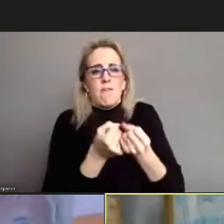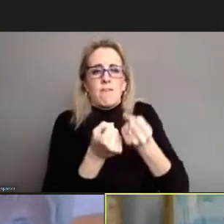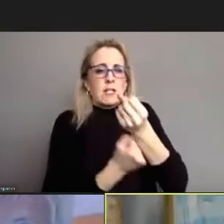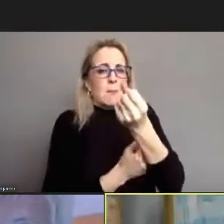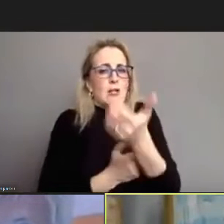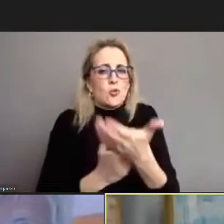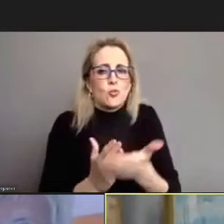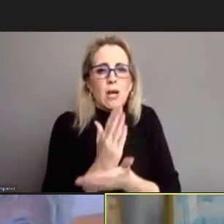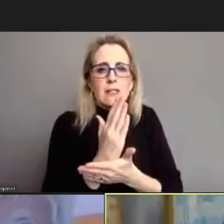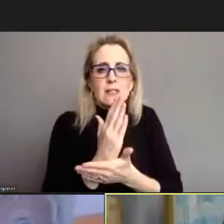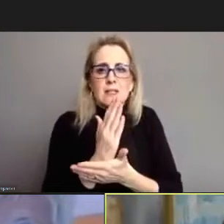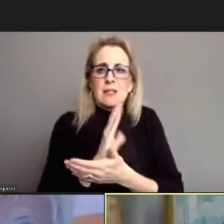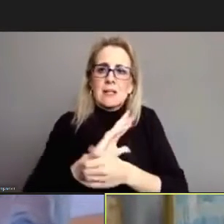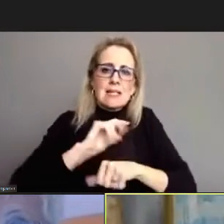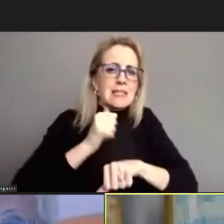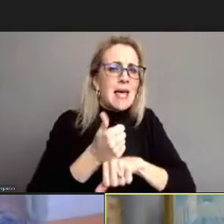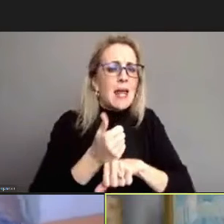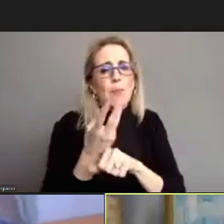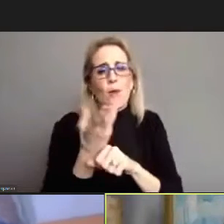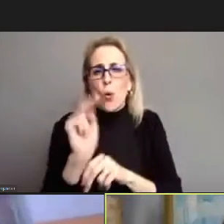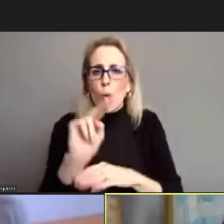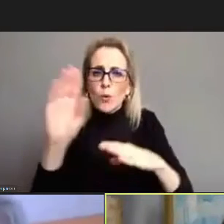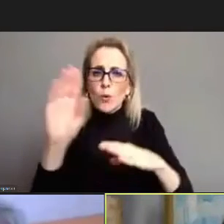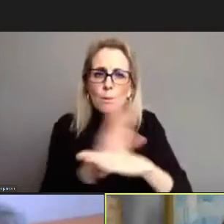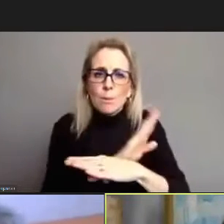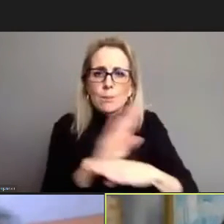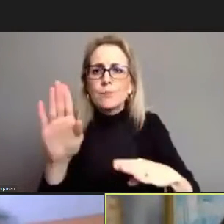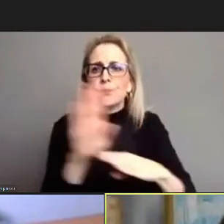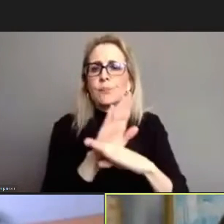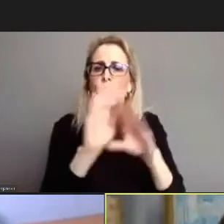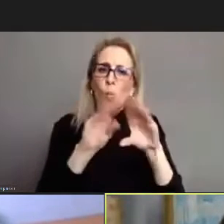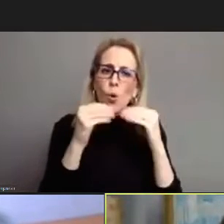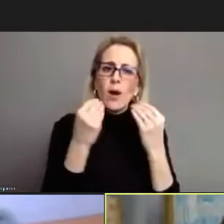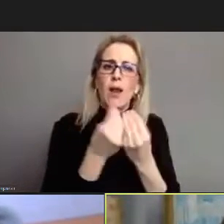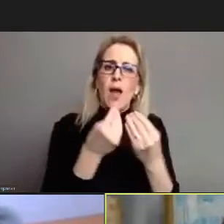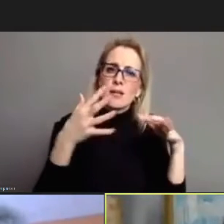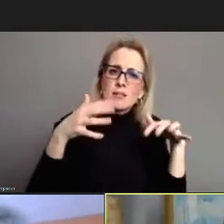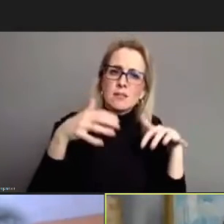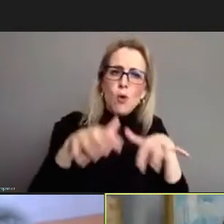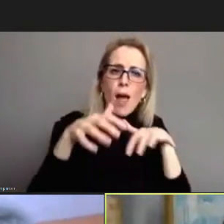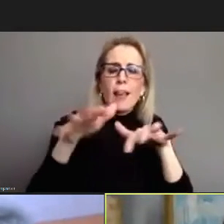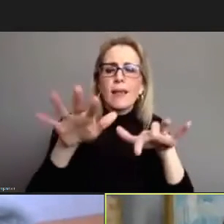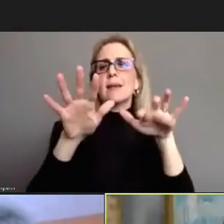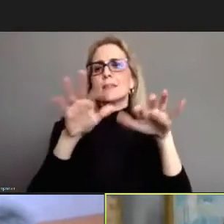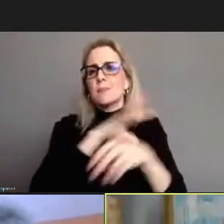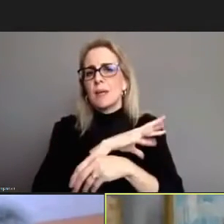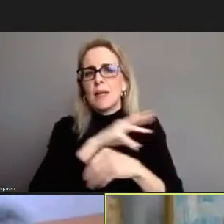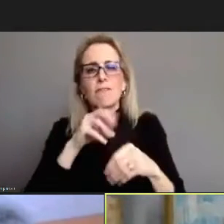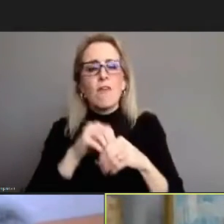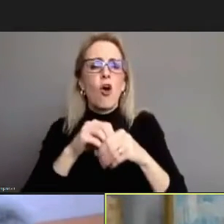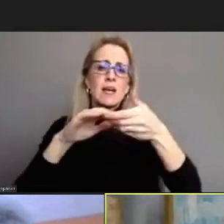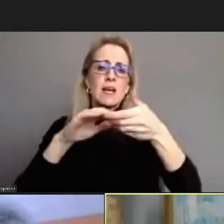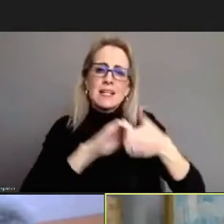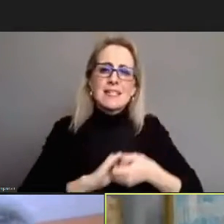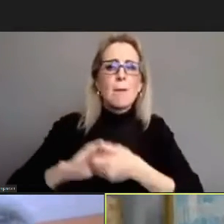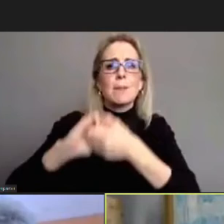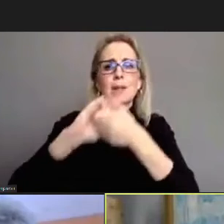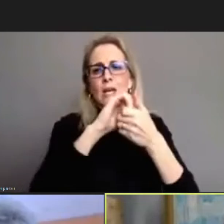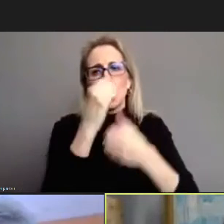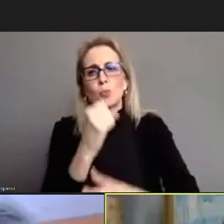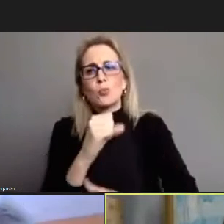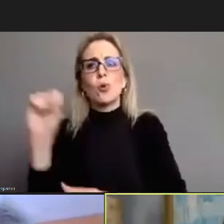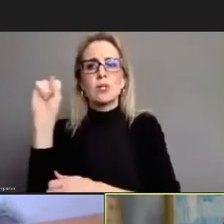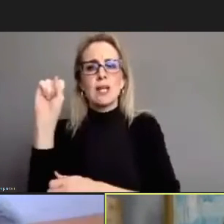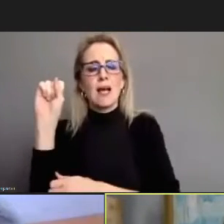up their own organization, to organize and take part in rallies, assemblies, protests, and to organize